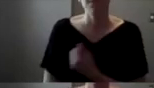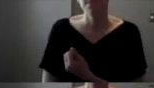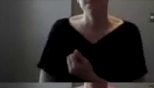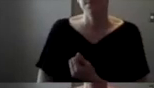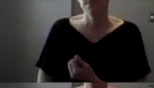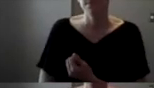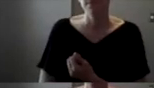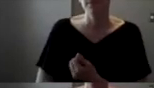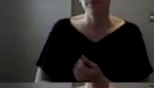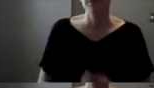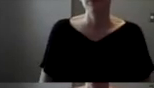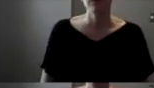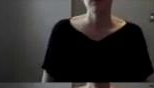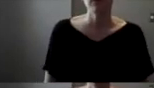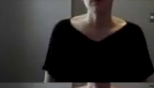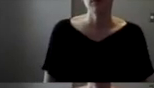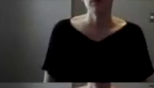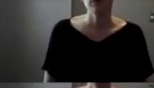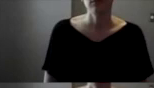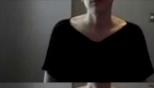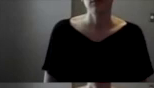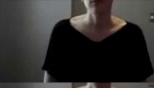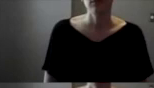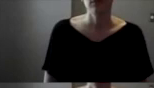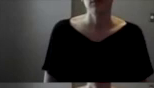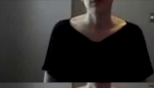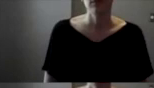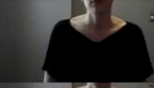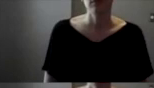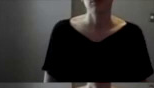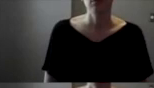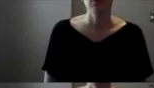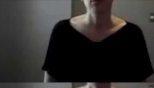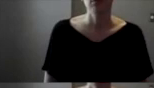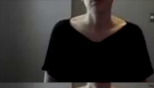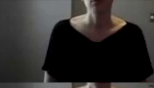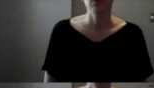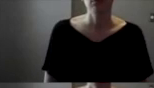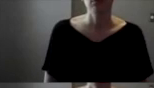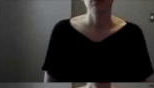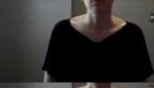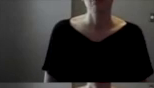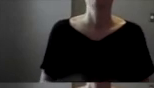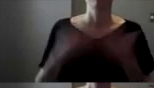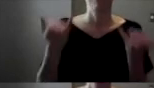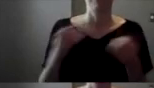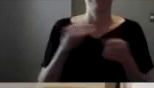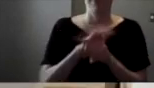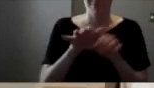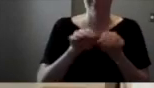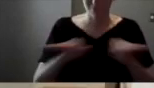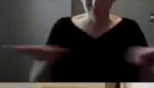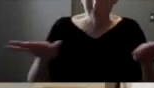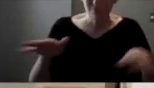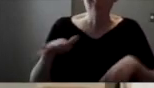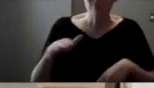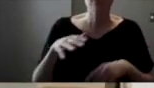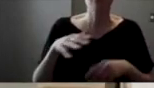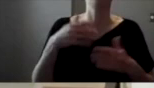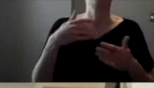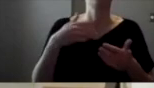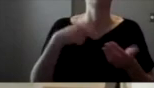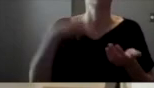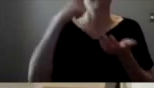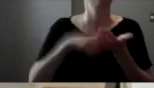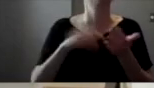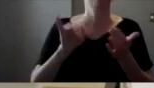Next slide. In terms of within the ongoing pandemic, one thing we've seen, of course, there has been a